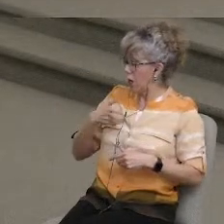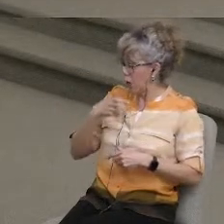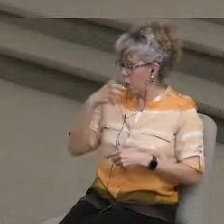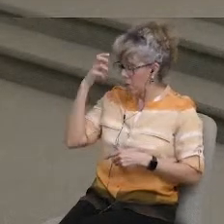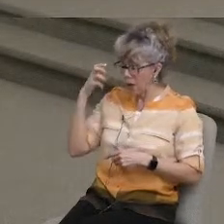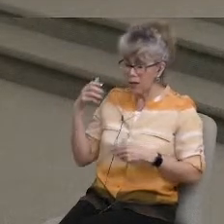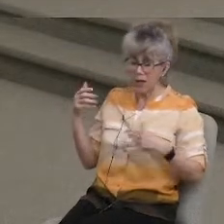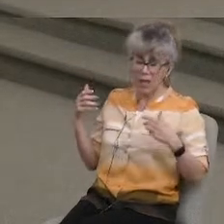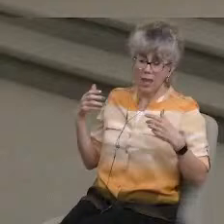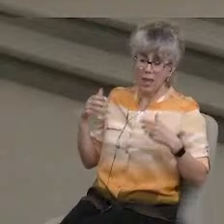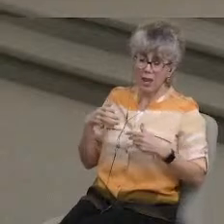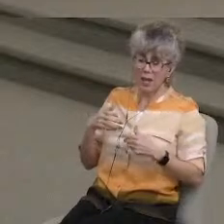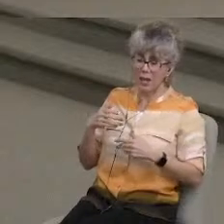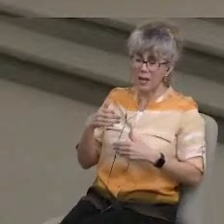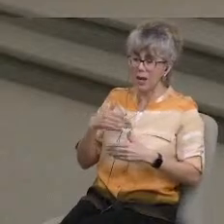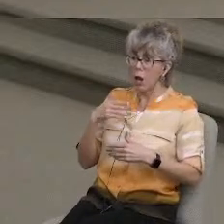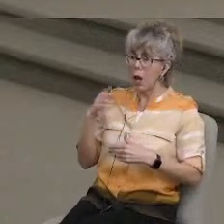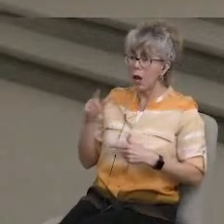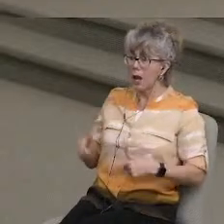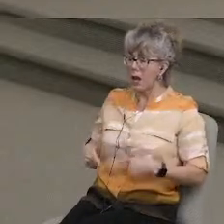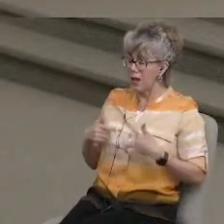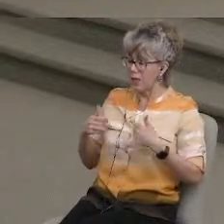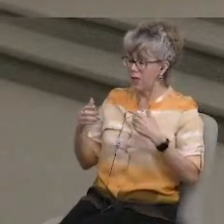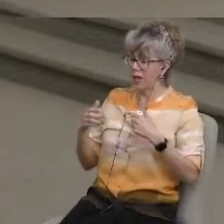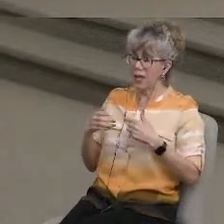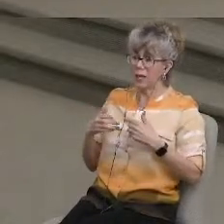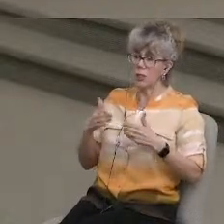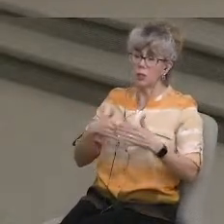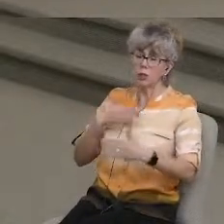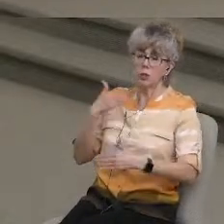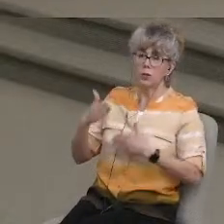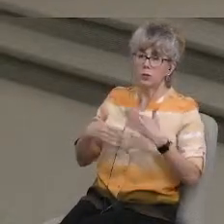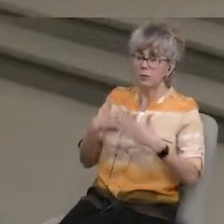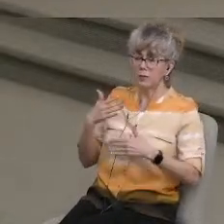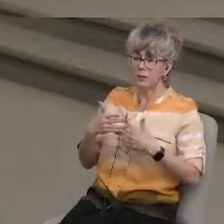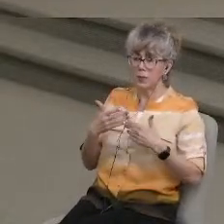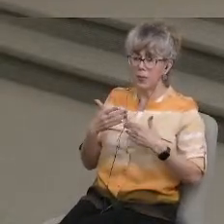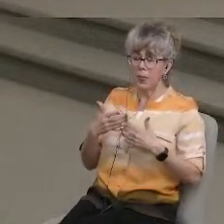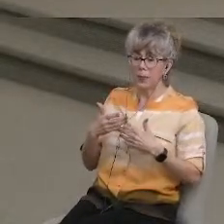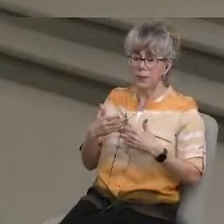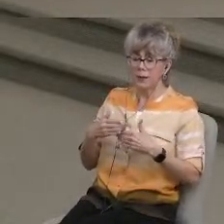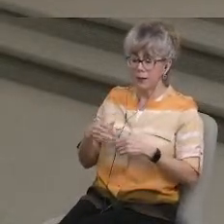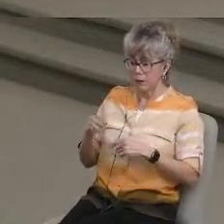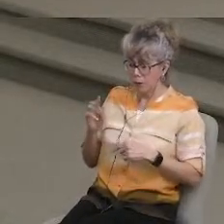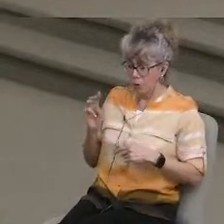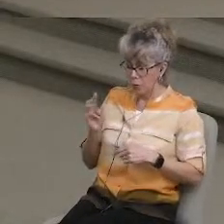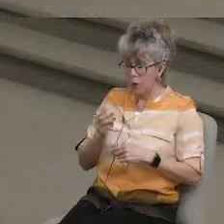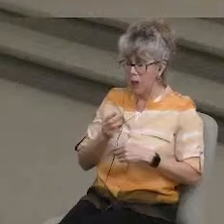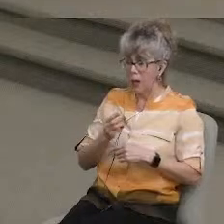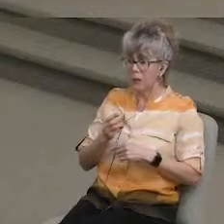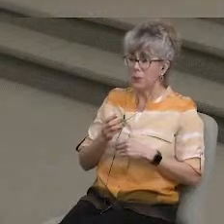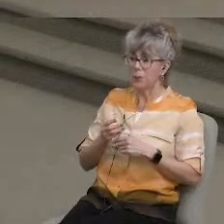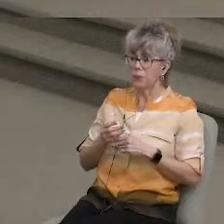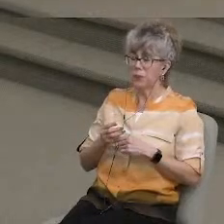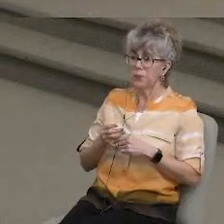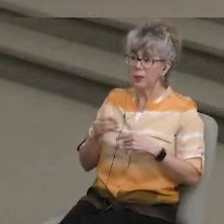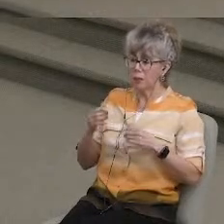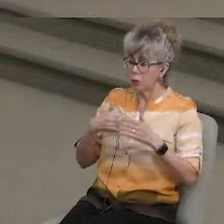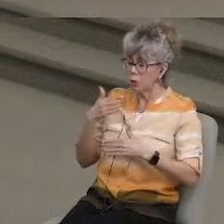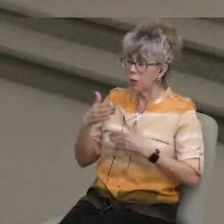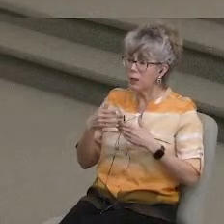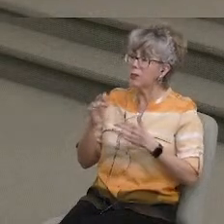live in fear of being forsaken, but with the assurance of God's faithfulness, who will always be there in our darkest